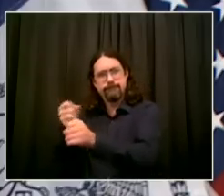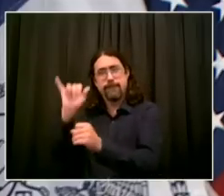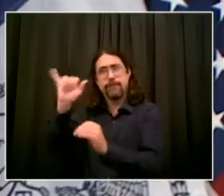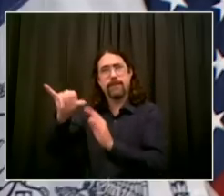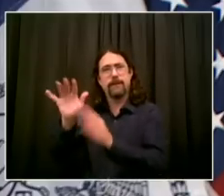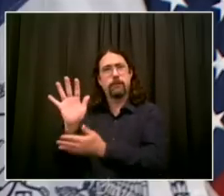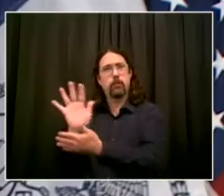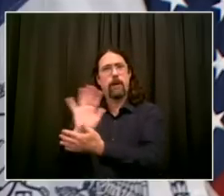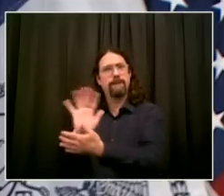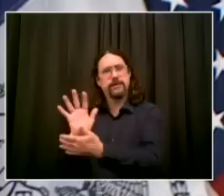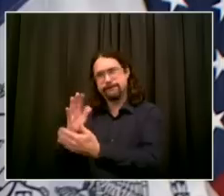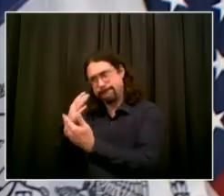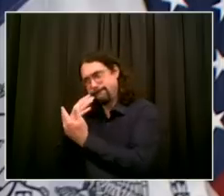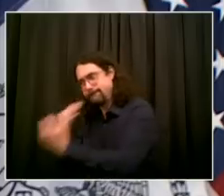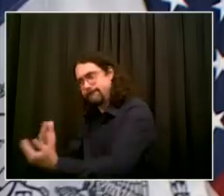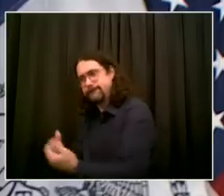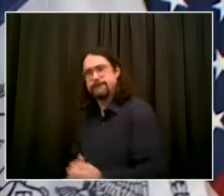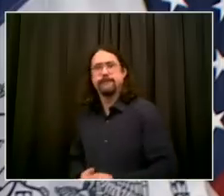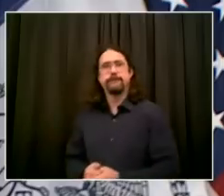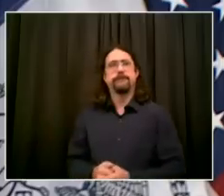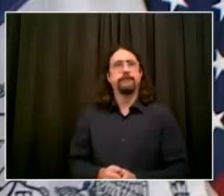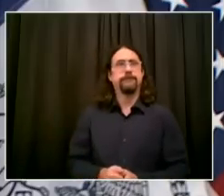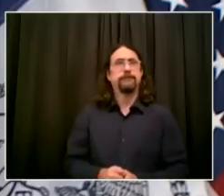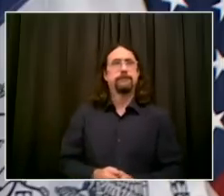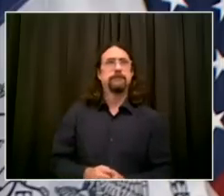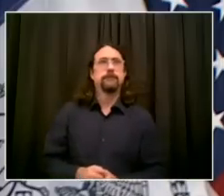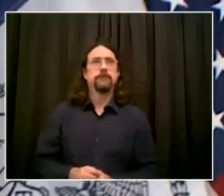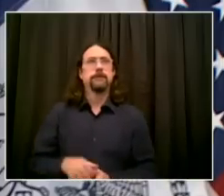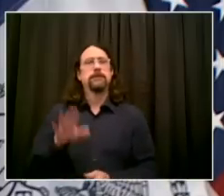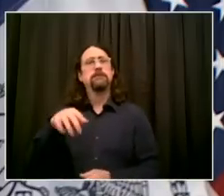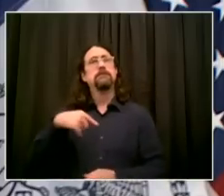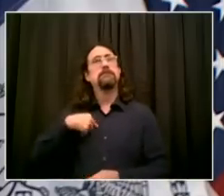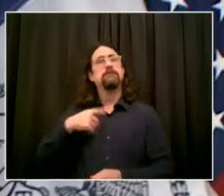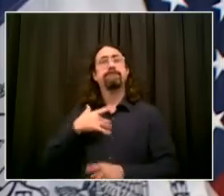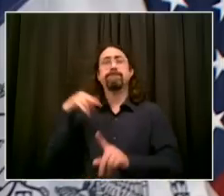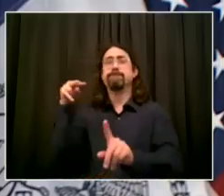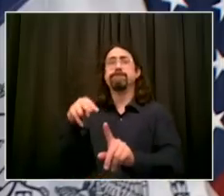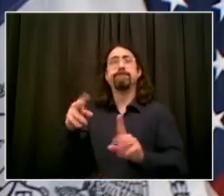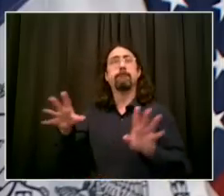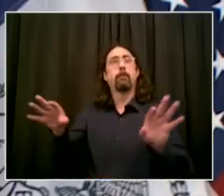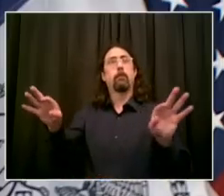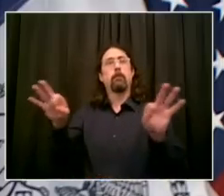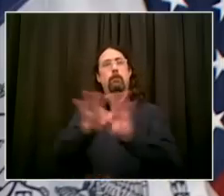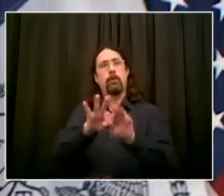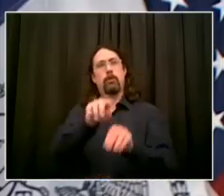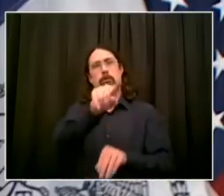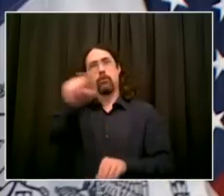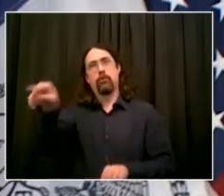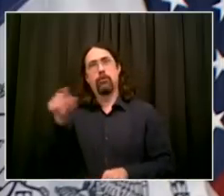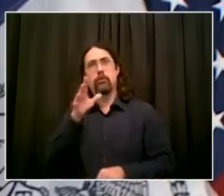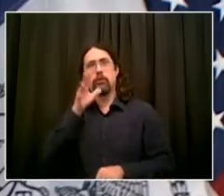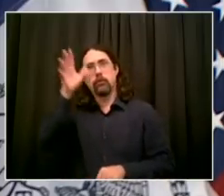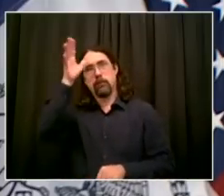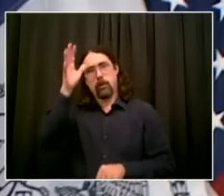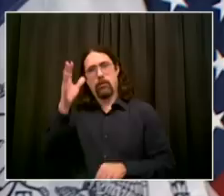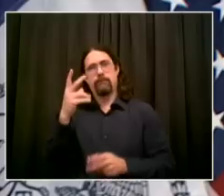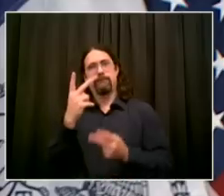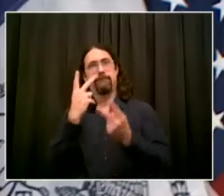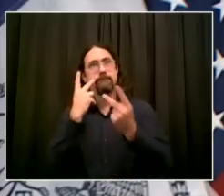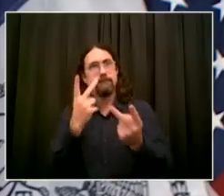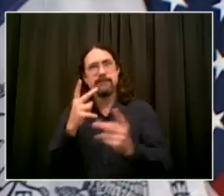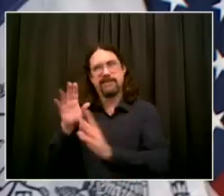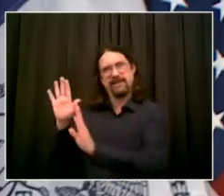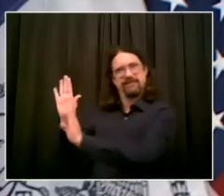from him is so important. And look, this is for the regular testing we'll be doing every month, every school within the Department of